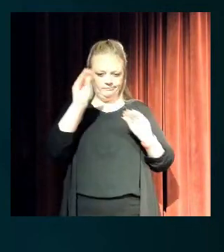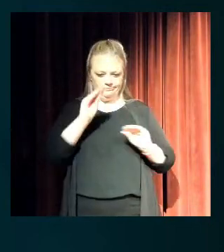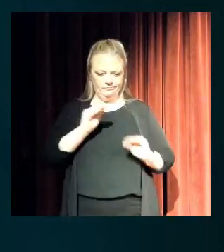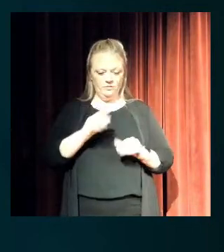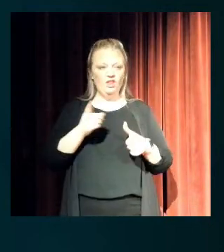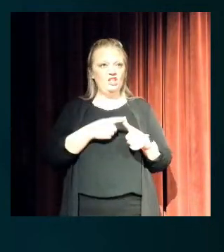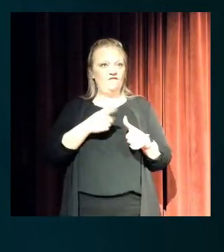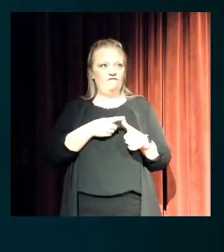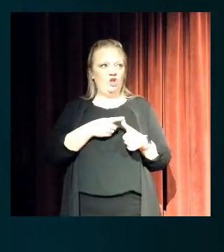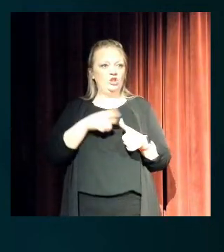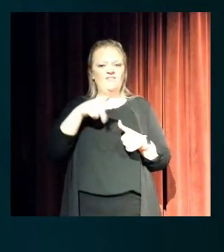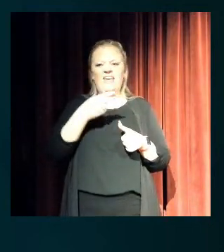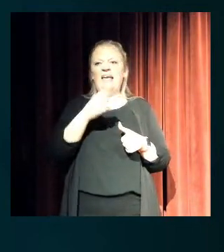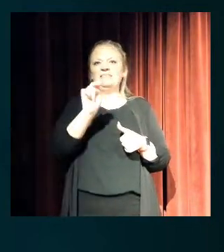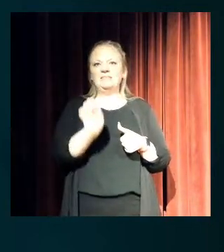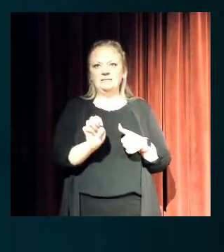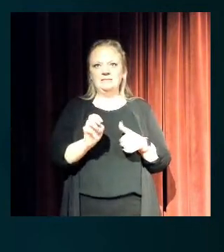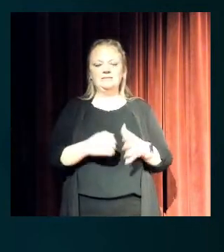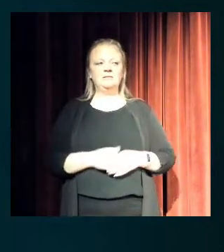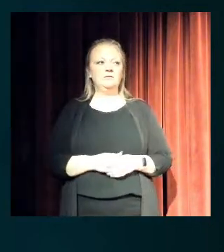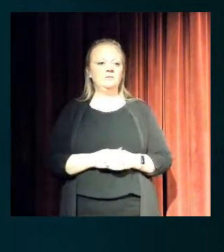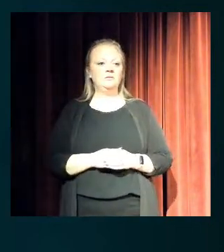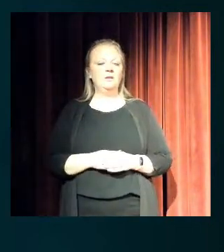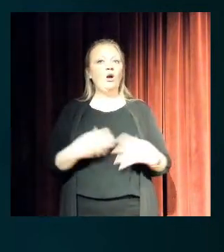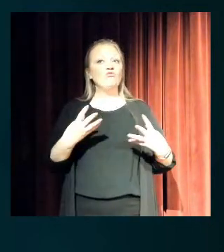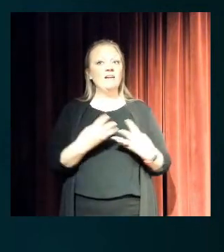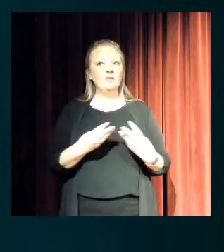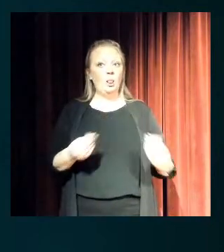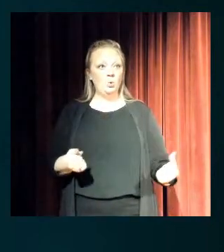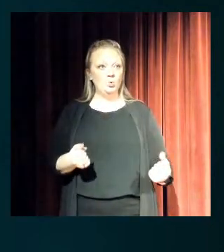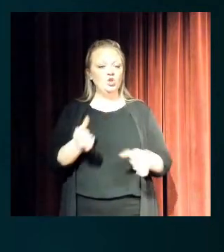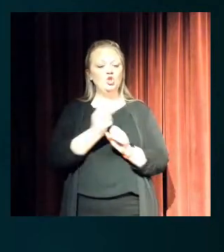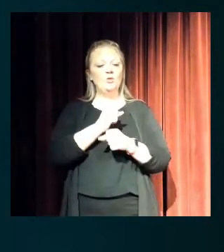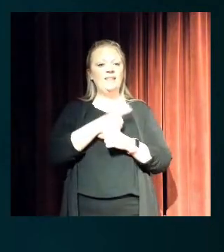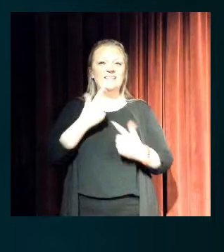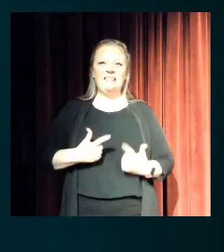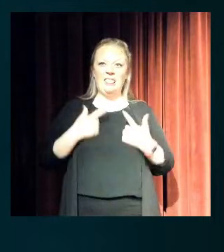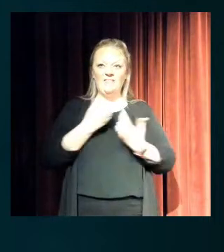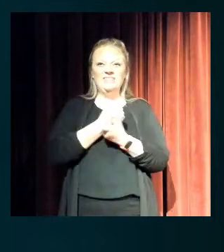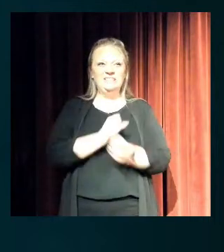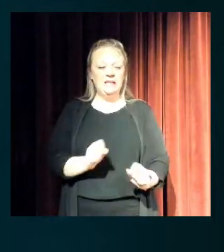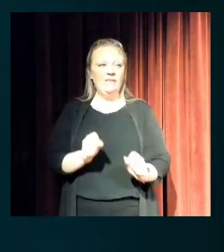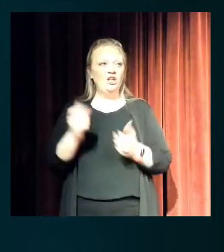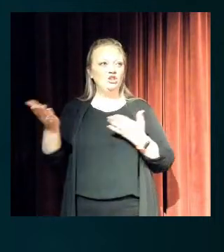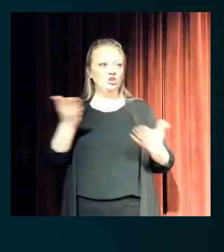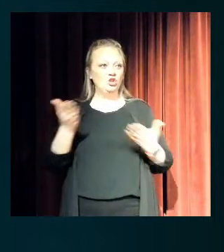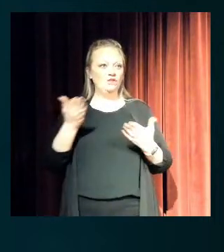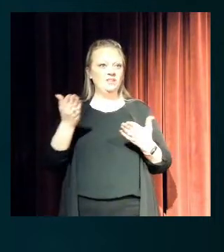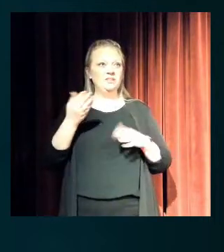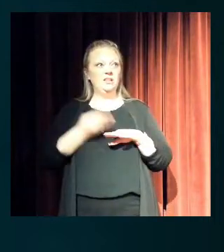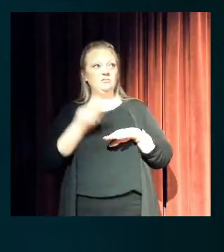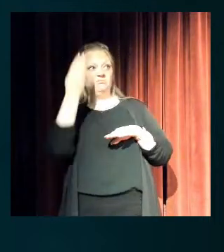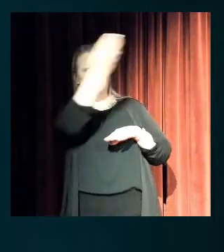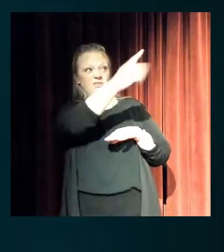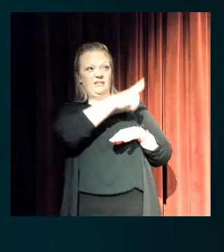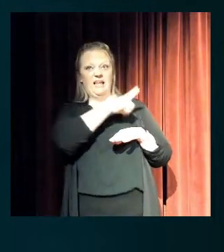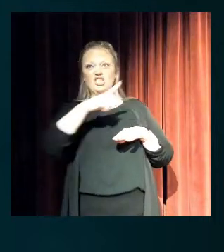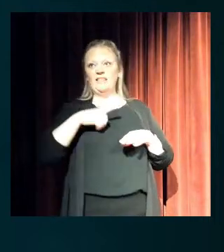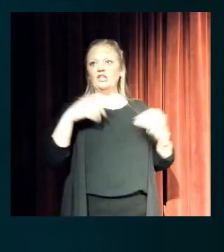first phase of the endeavor. A resolution to create this life-saving service is at the legislature